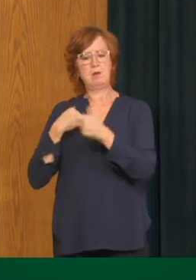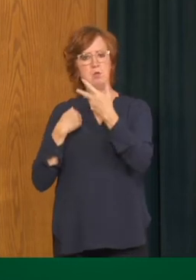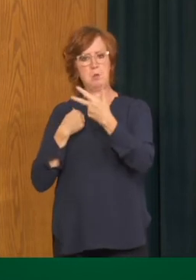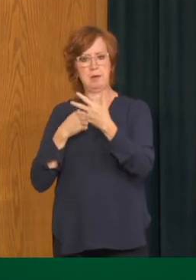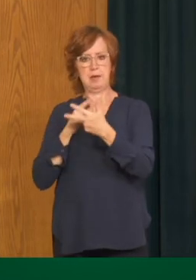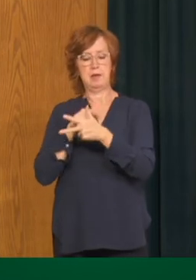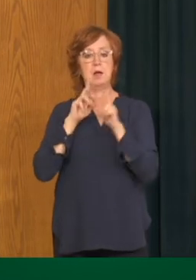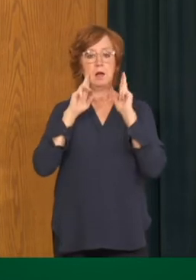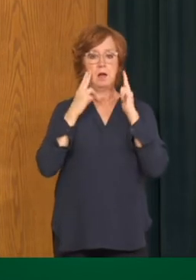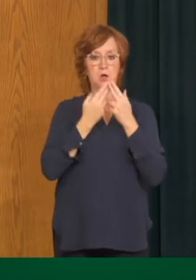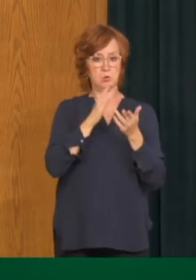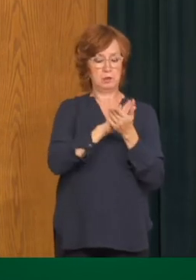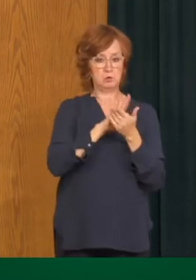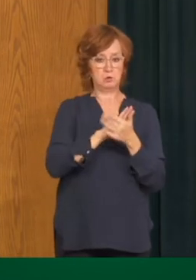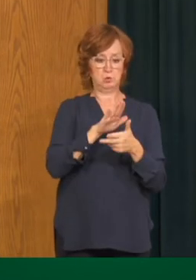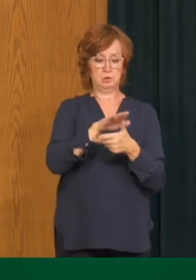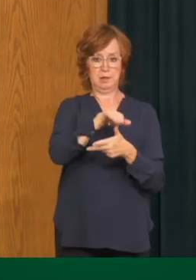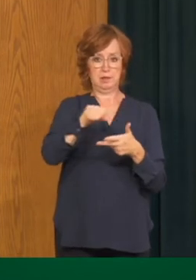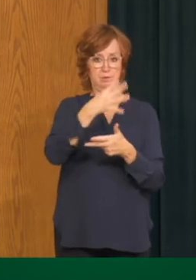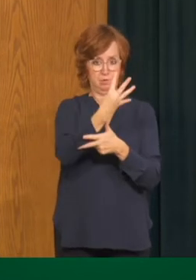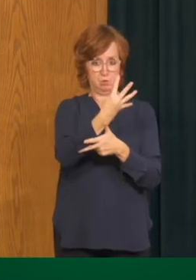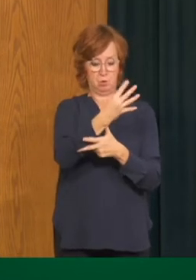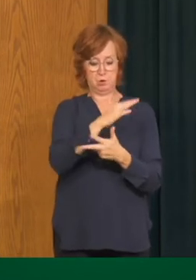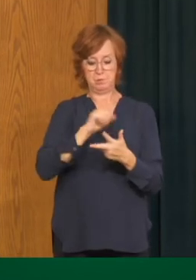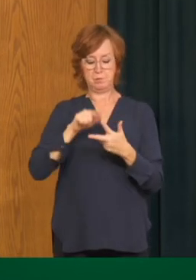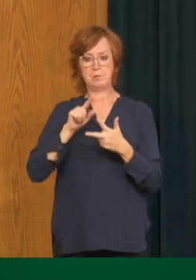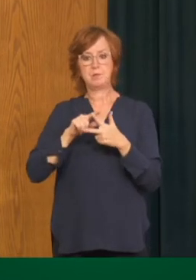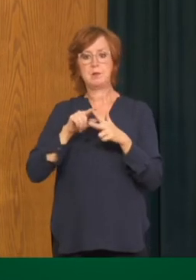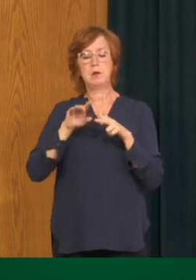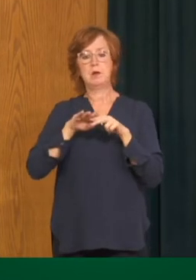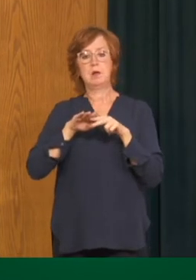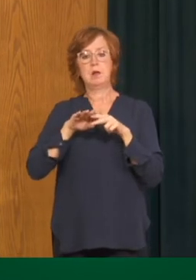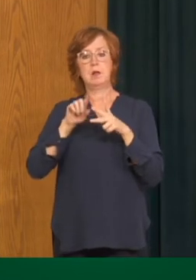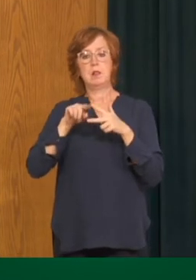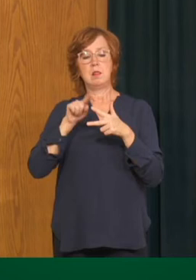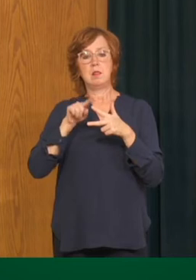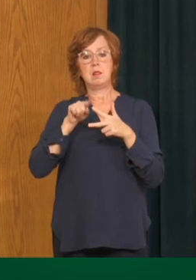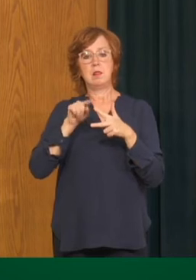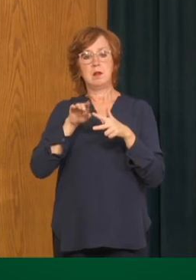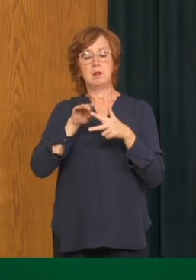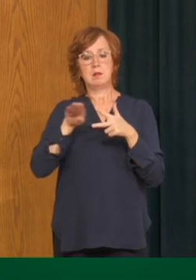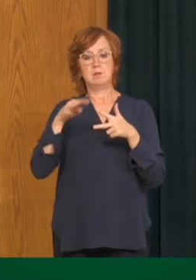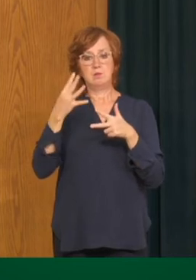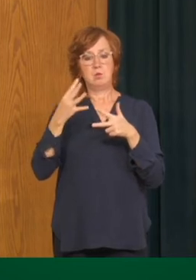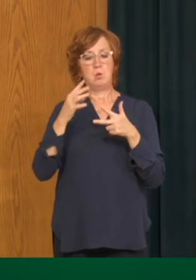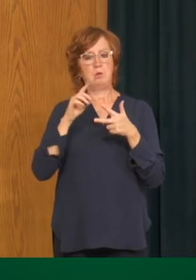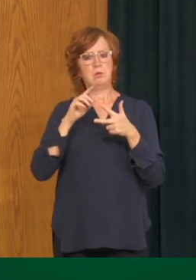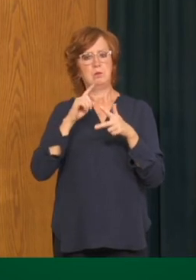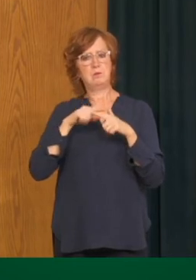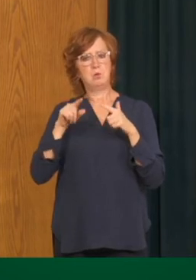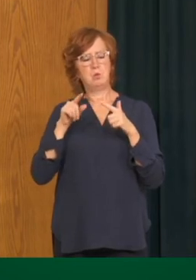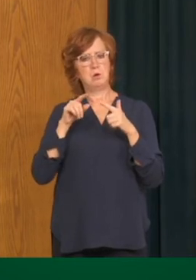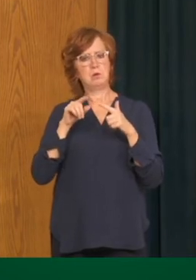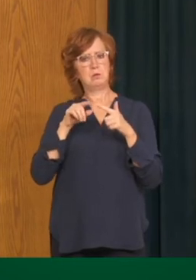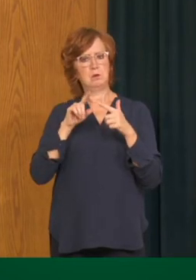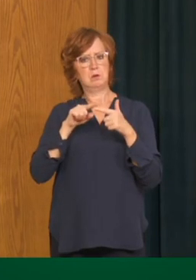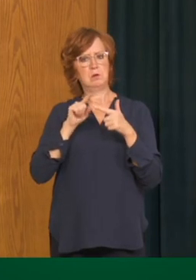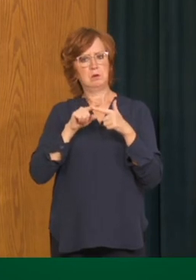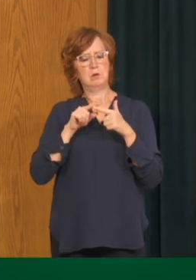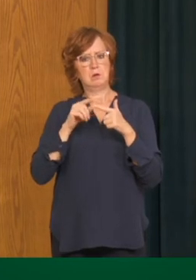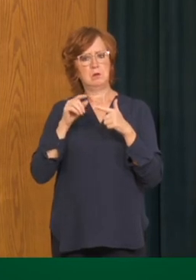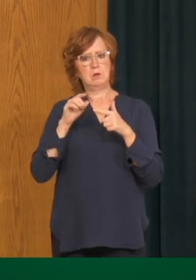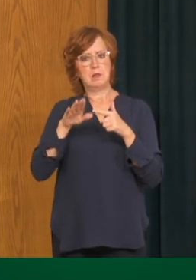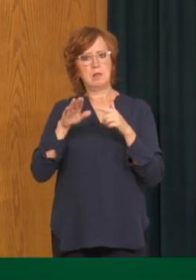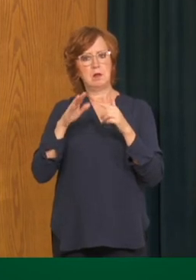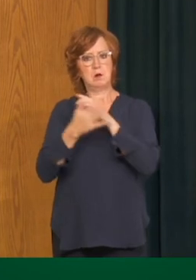rural schools, and a level for their more populated, more urban schools that they have. So we see in other